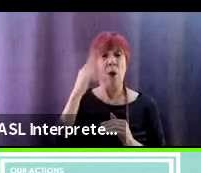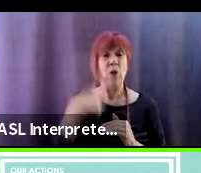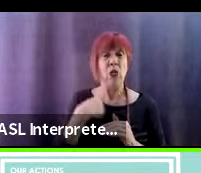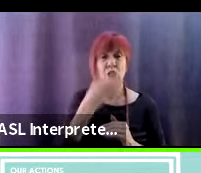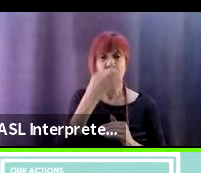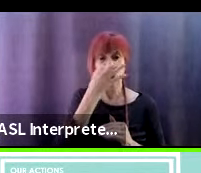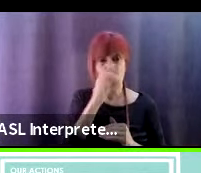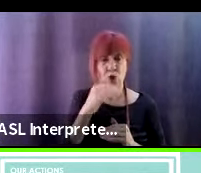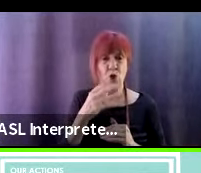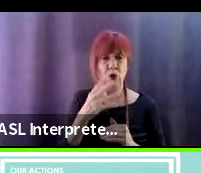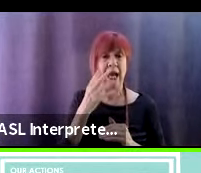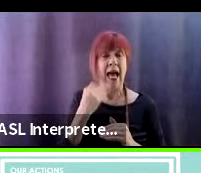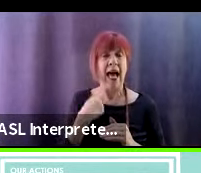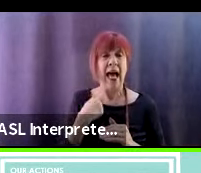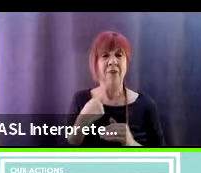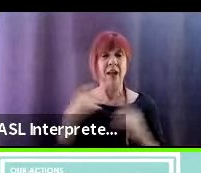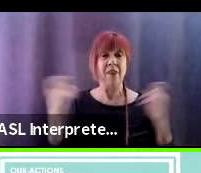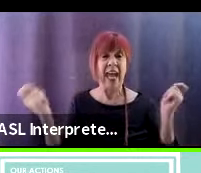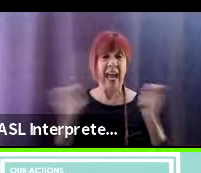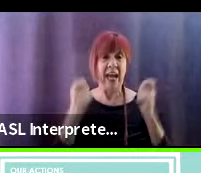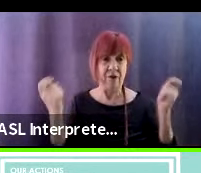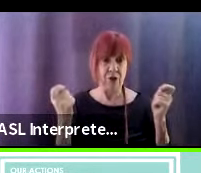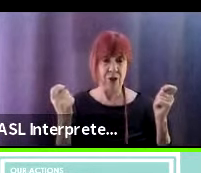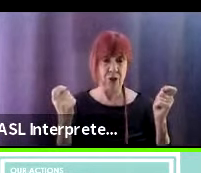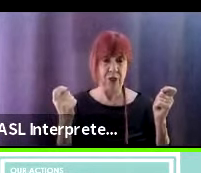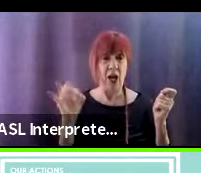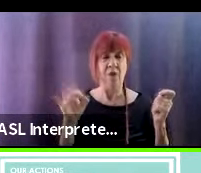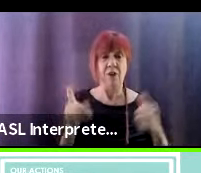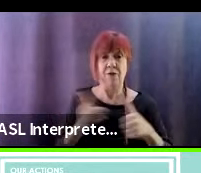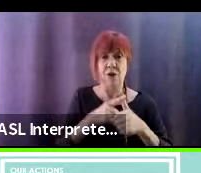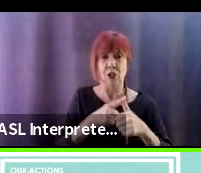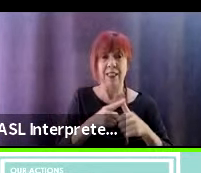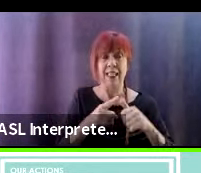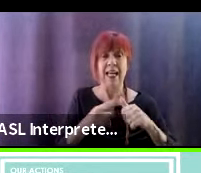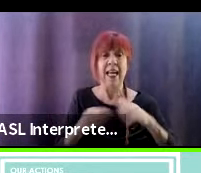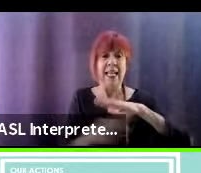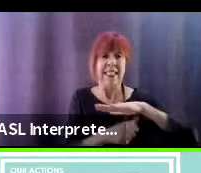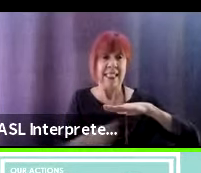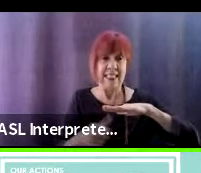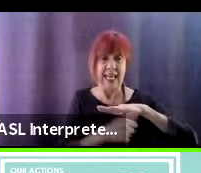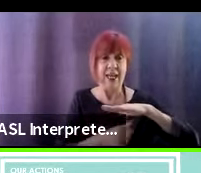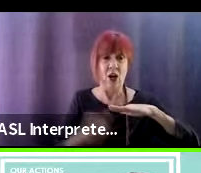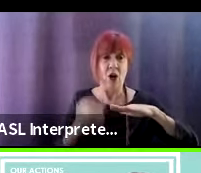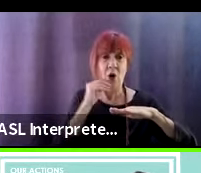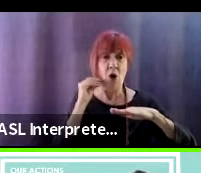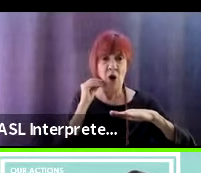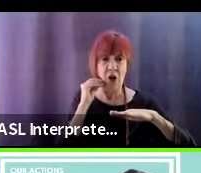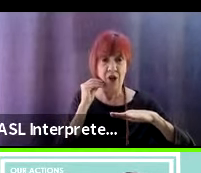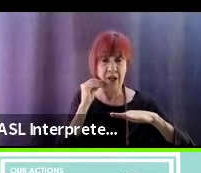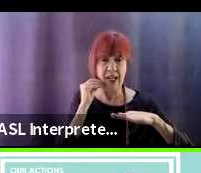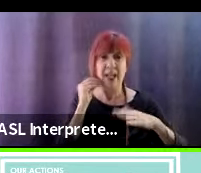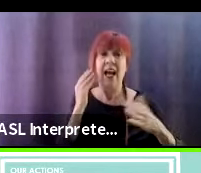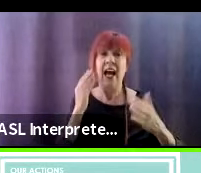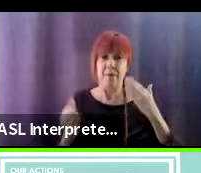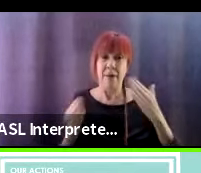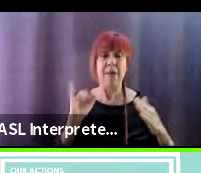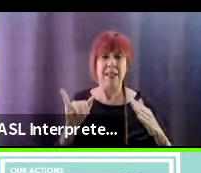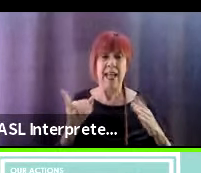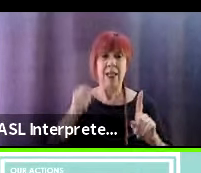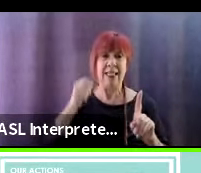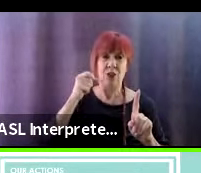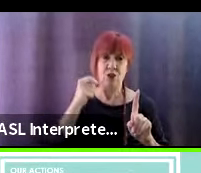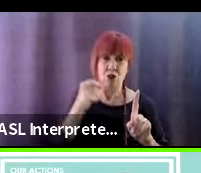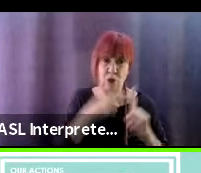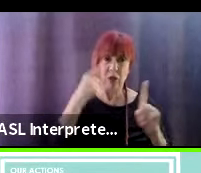order, which was in mid-March of last year. And I think, I do know that can be triggering for some people, just about what a long, hard year it has